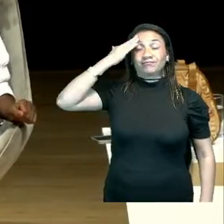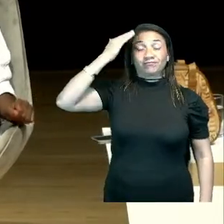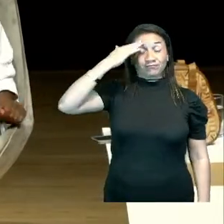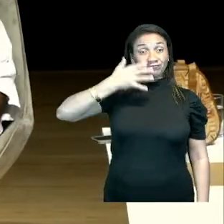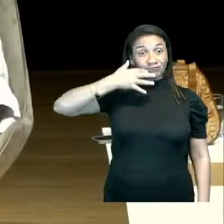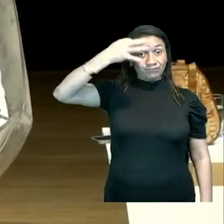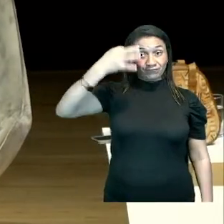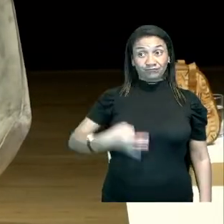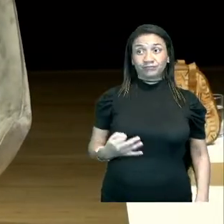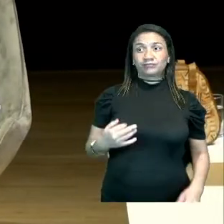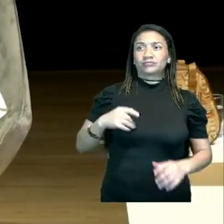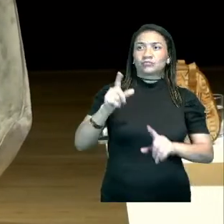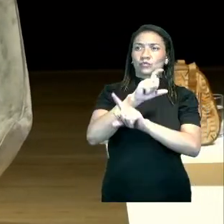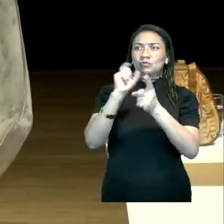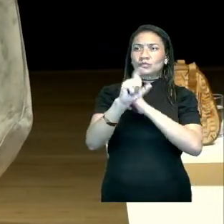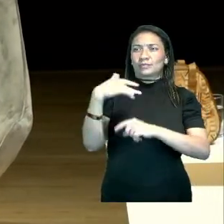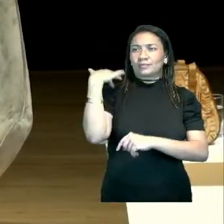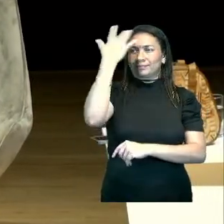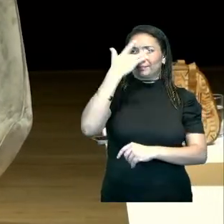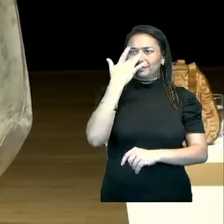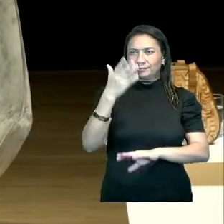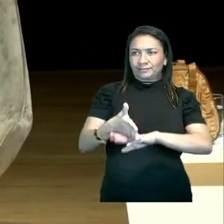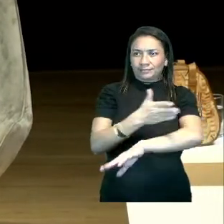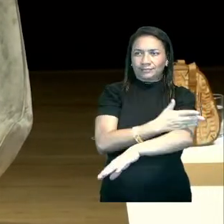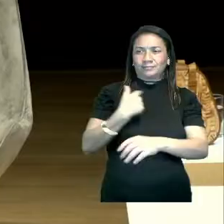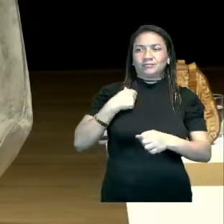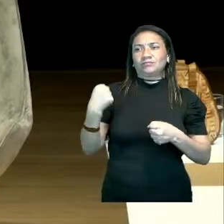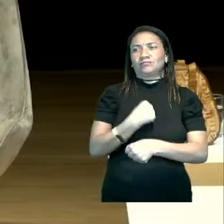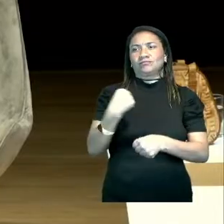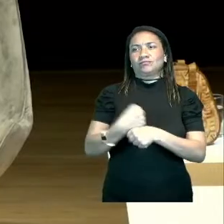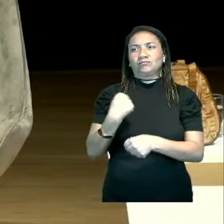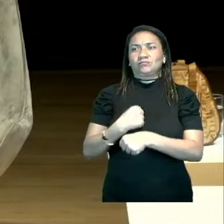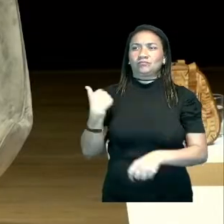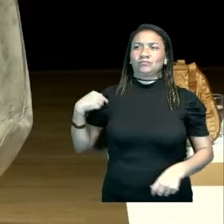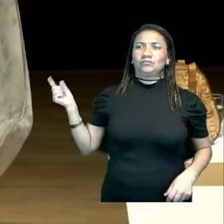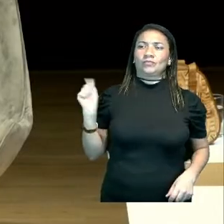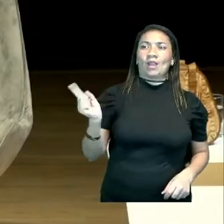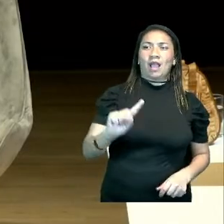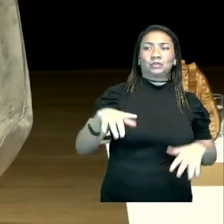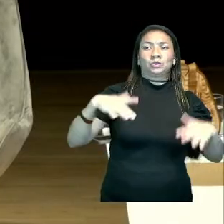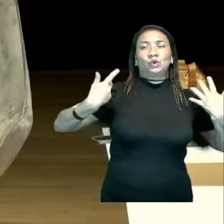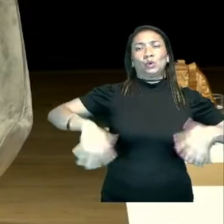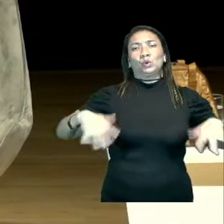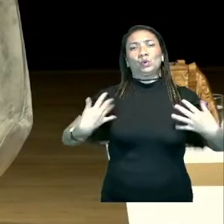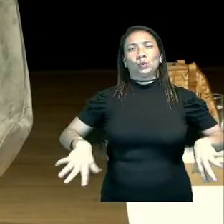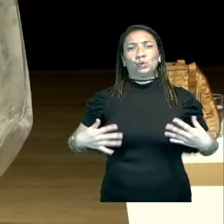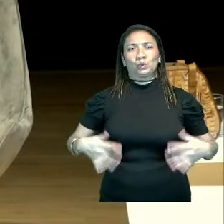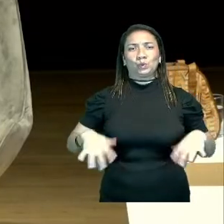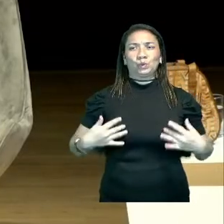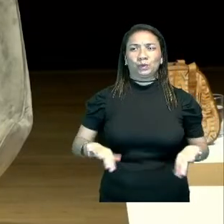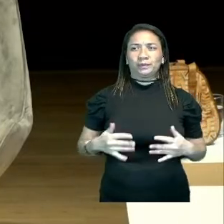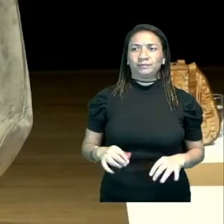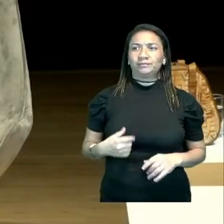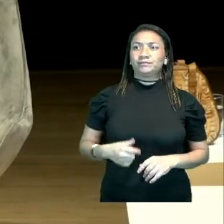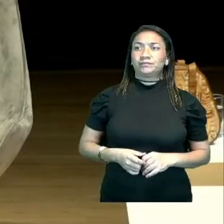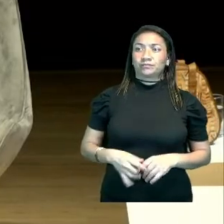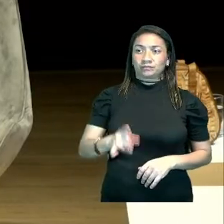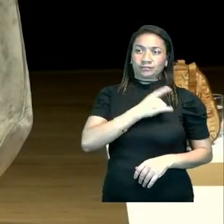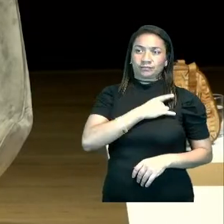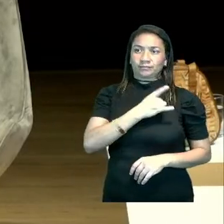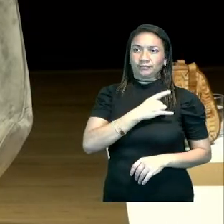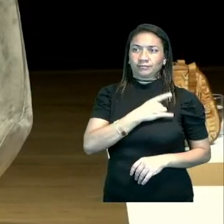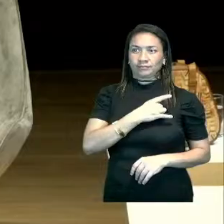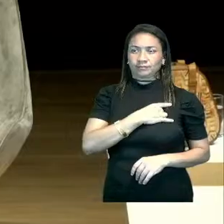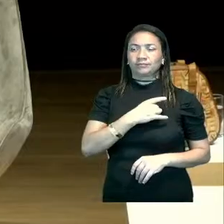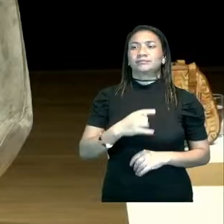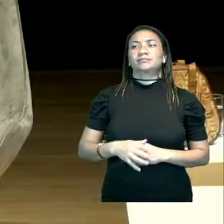has been to try to challenge the university to think across the various kinds